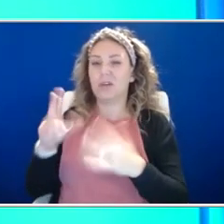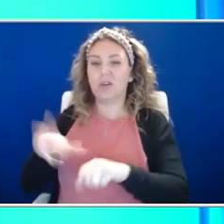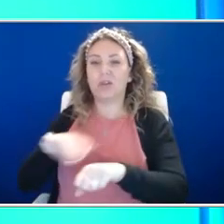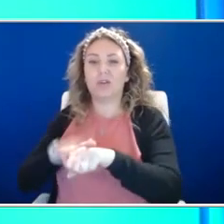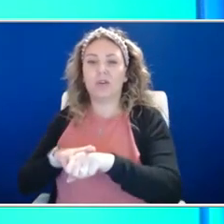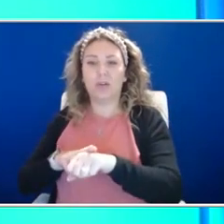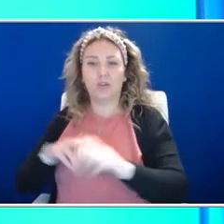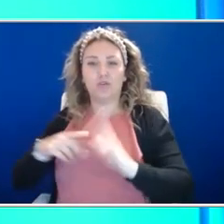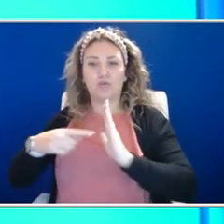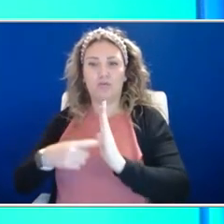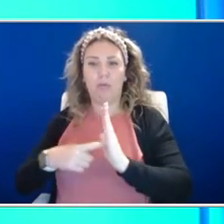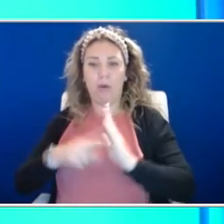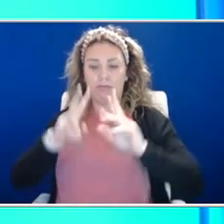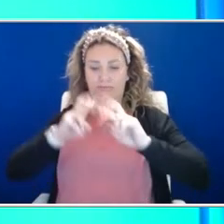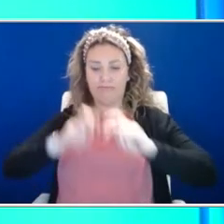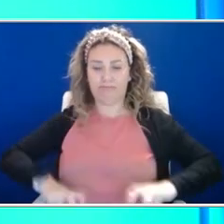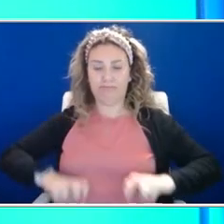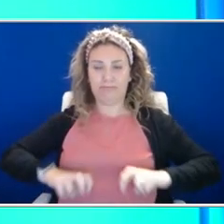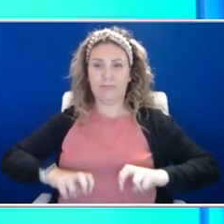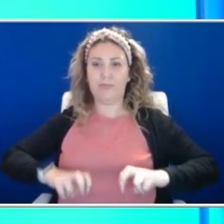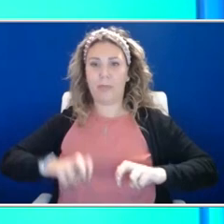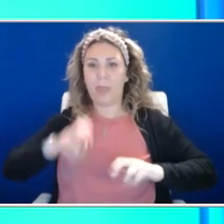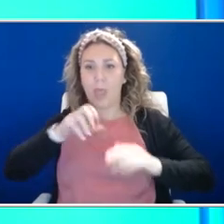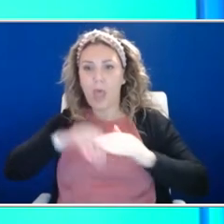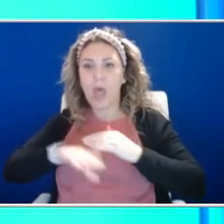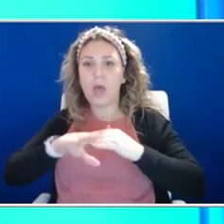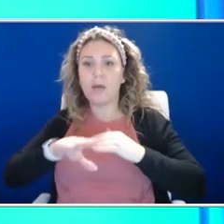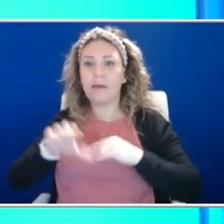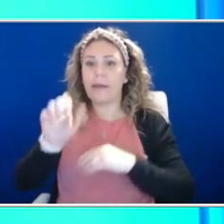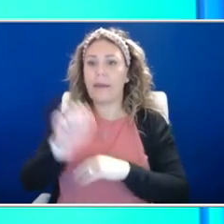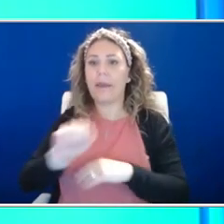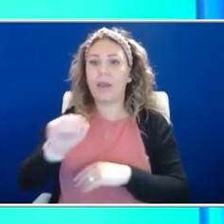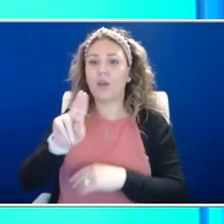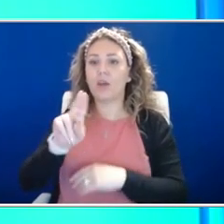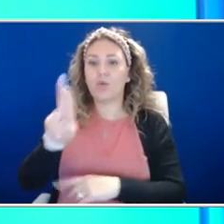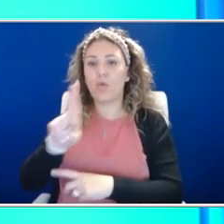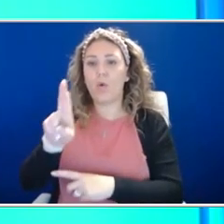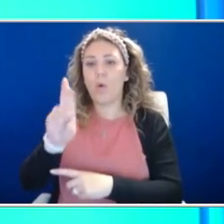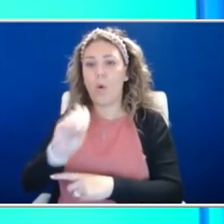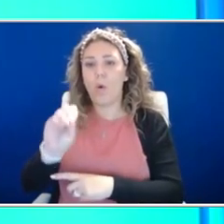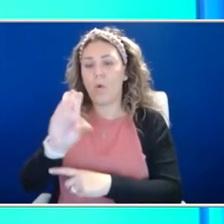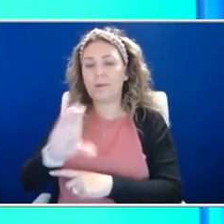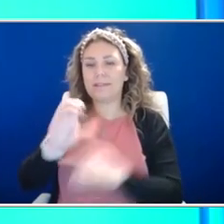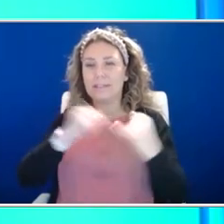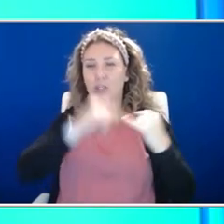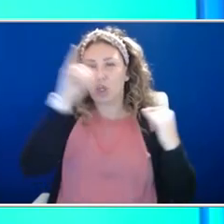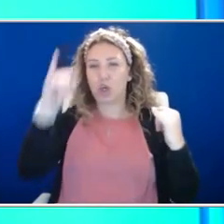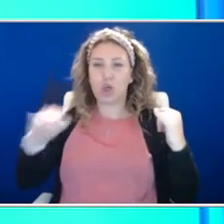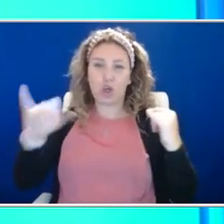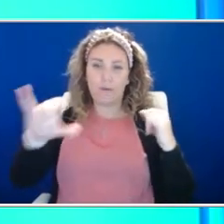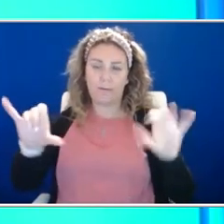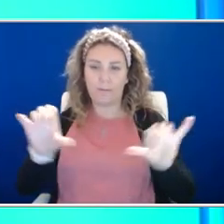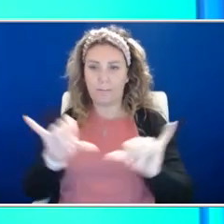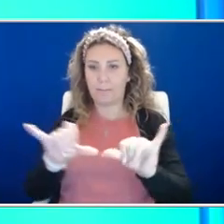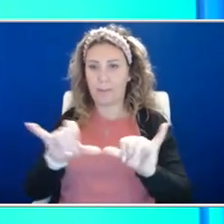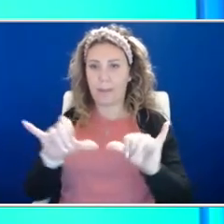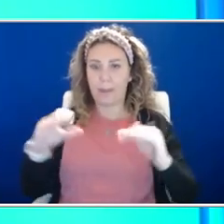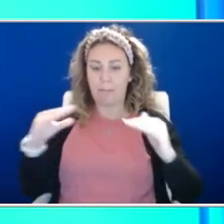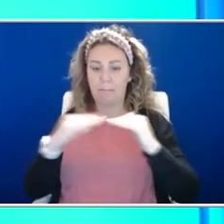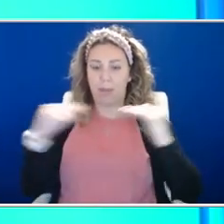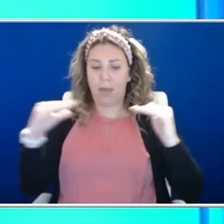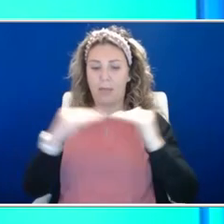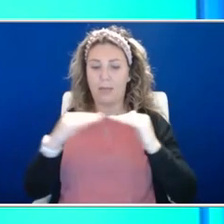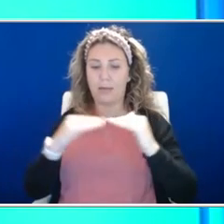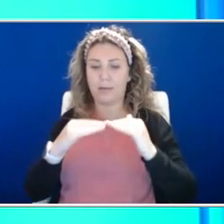the receiver operating curve, or AUROC. So this is a measure that's essentially a balance between a true positive rate